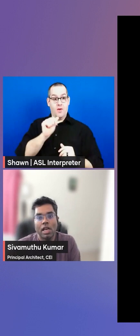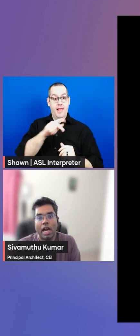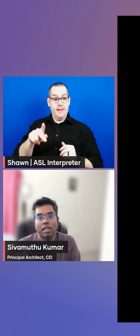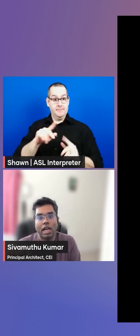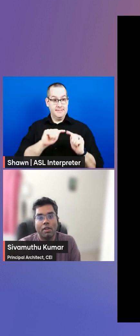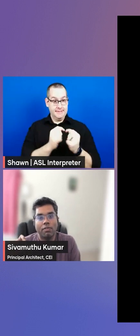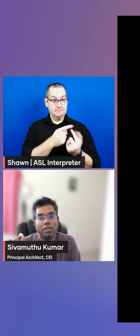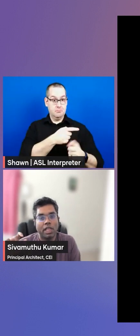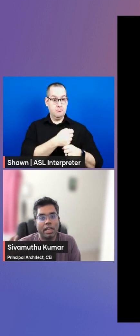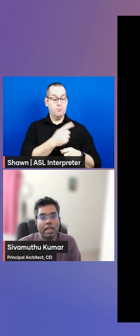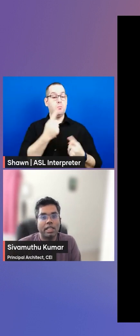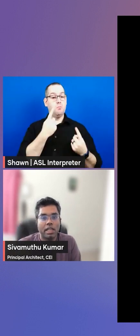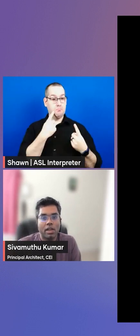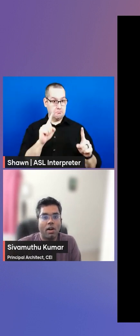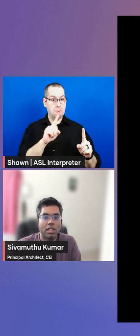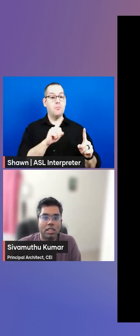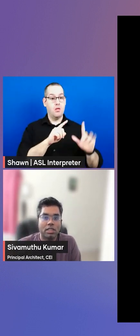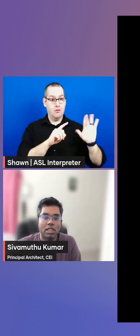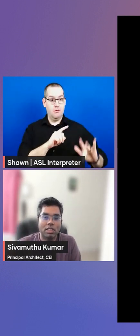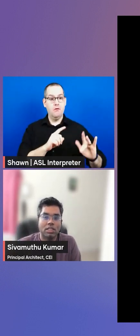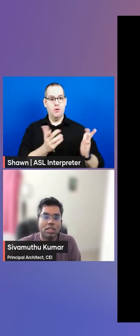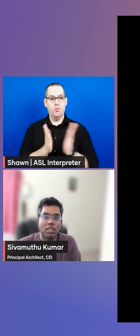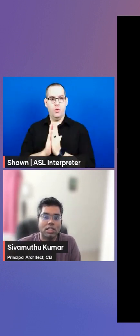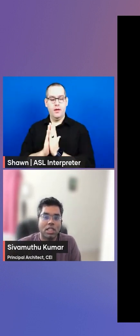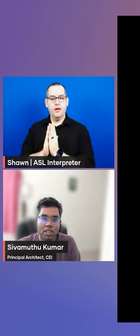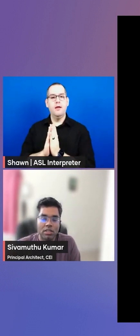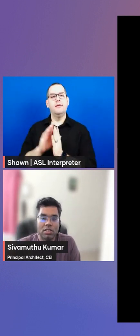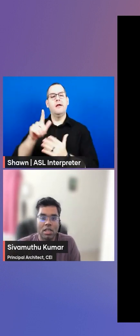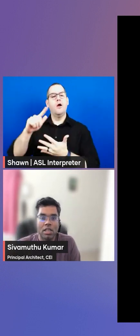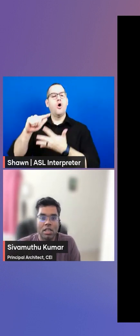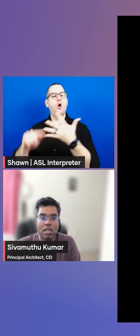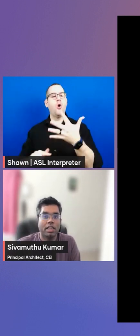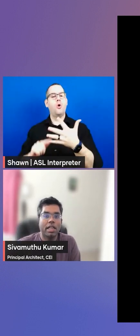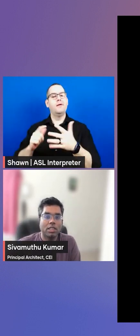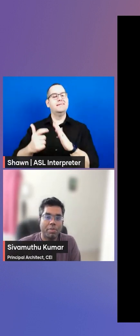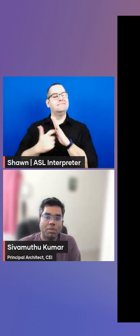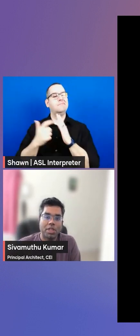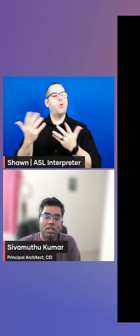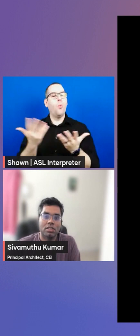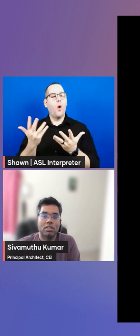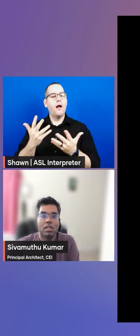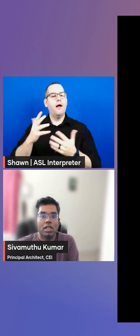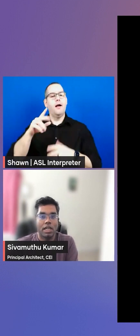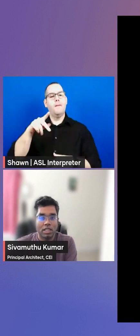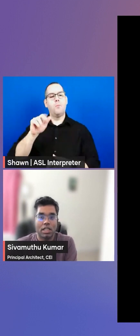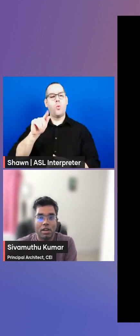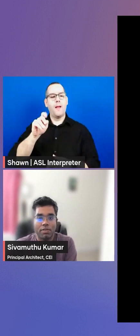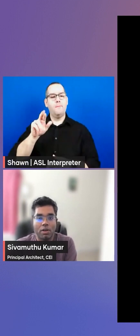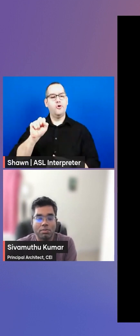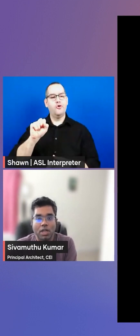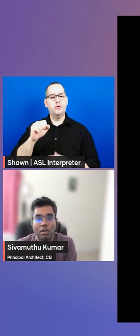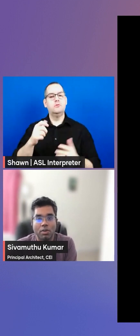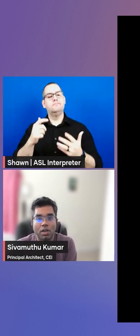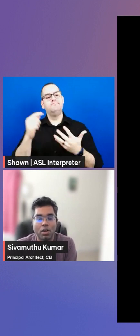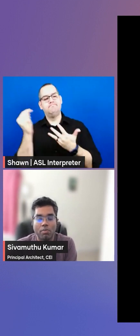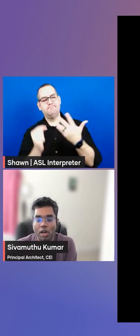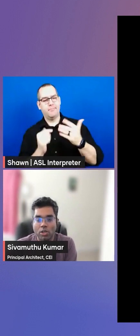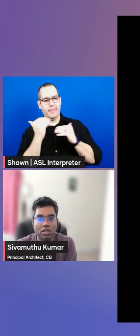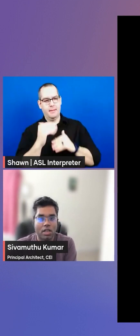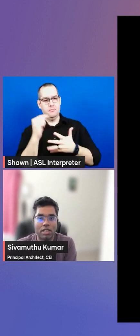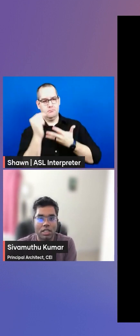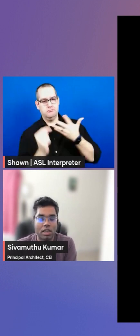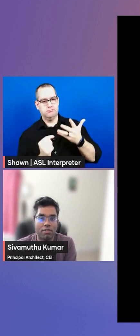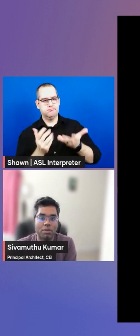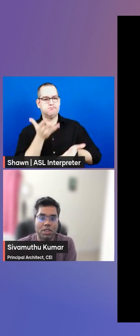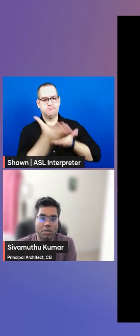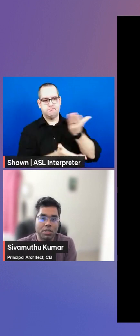makes, and they are getting like all the necessary parameters, and get the parameters, run the Terraform